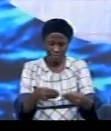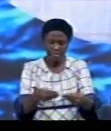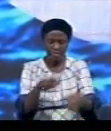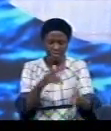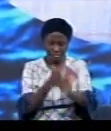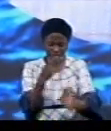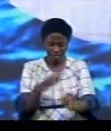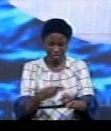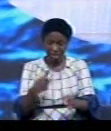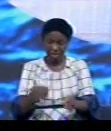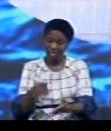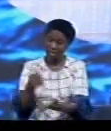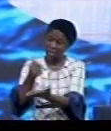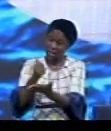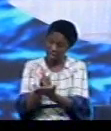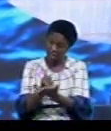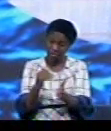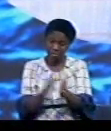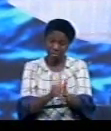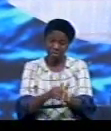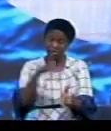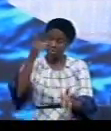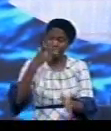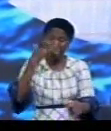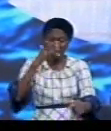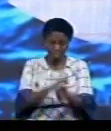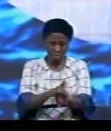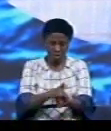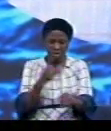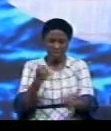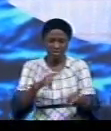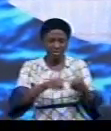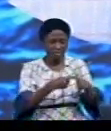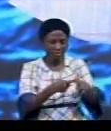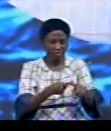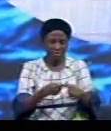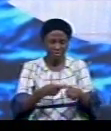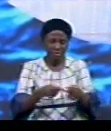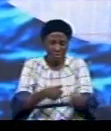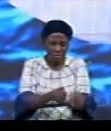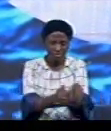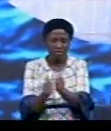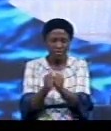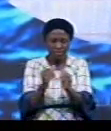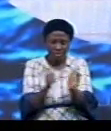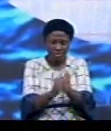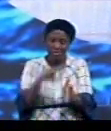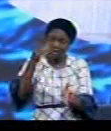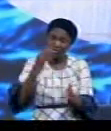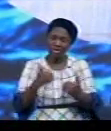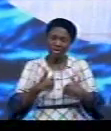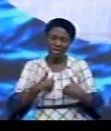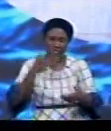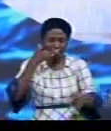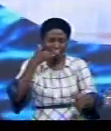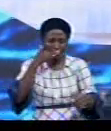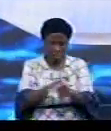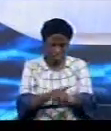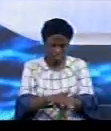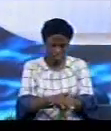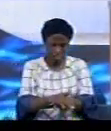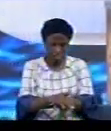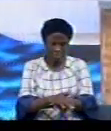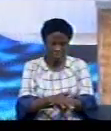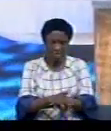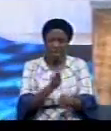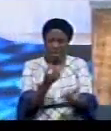the companionship God has promised, the fearlessness and the boldness God has promised be upon